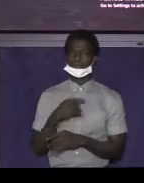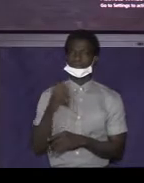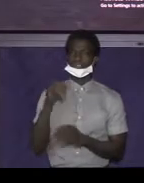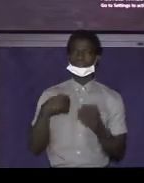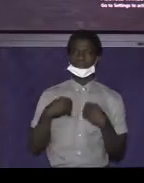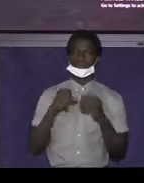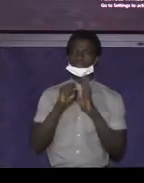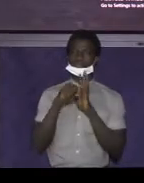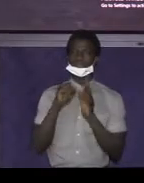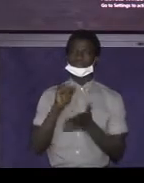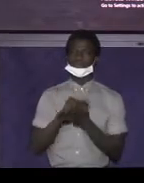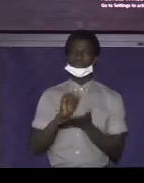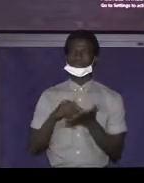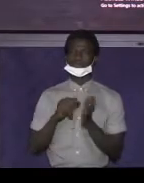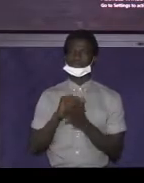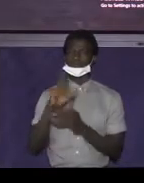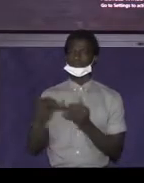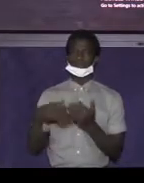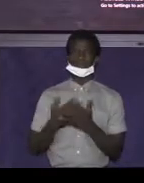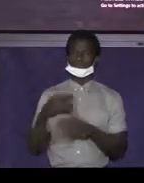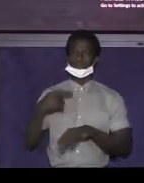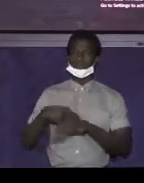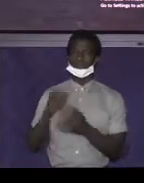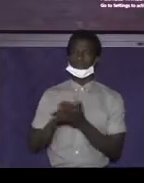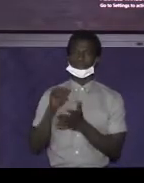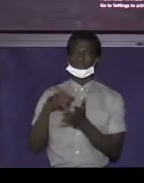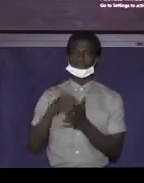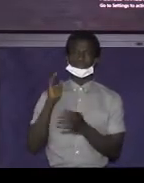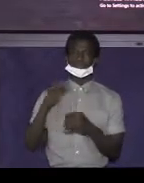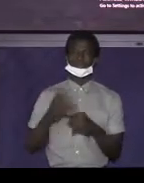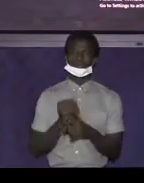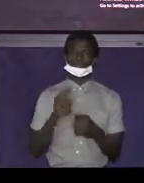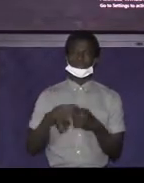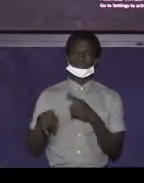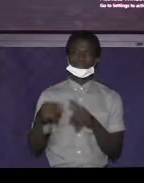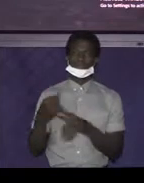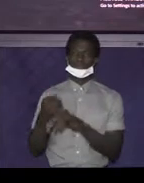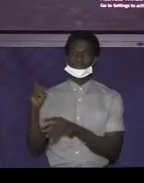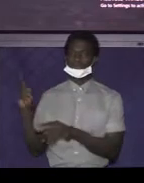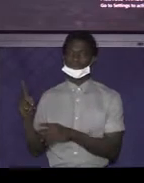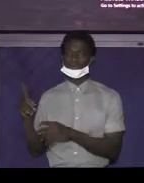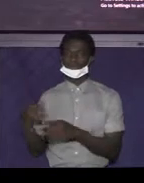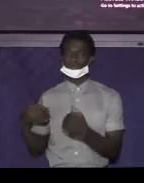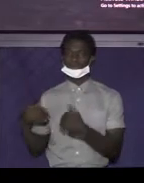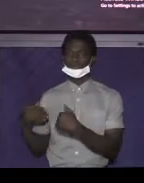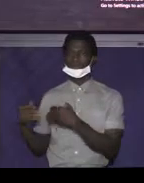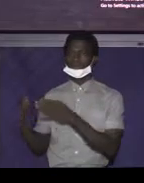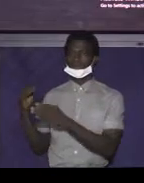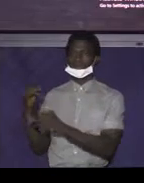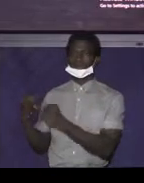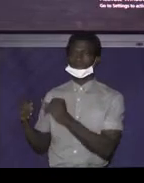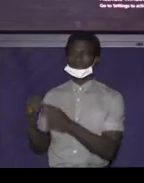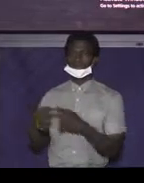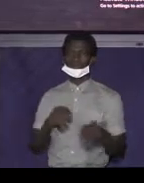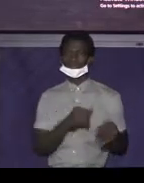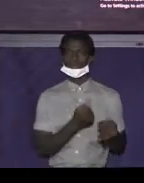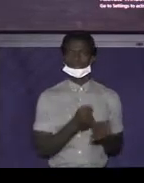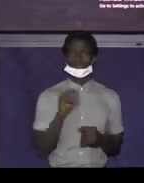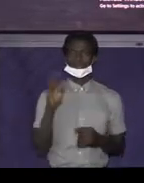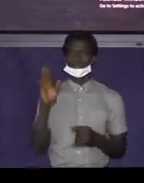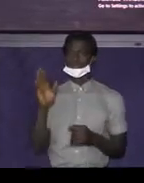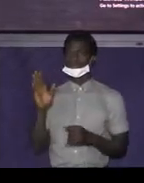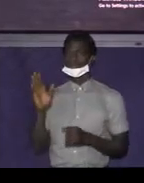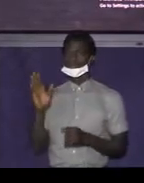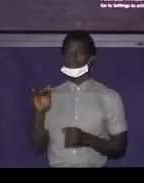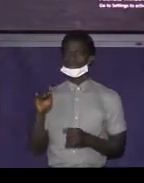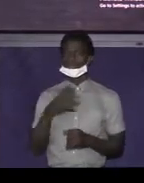that means that the whole time that the squirrel will take to go from one end of the fence to the other is 15 and a half seconds. That must be a very fast